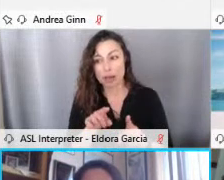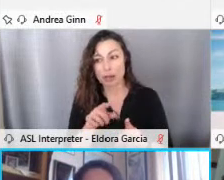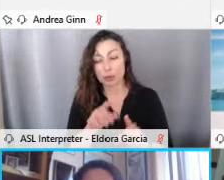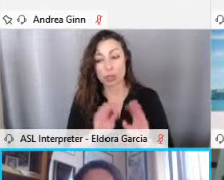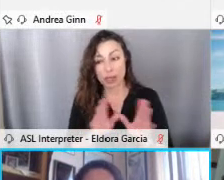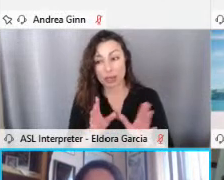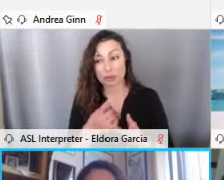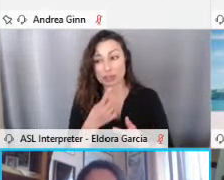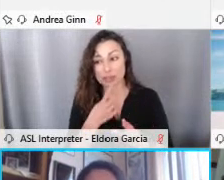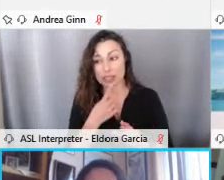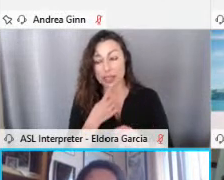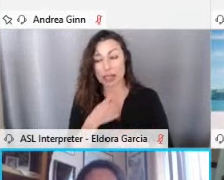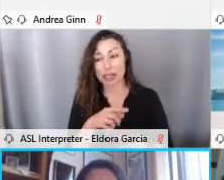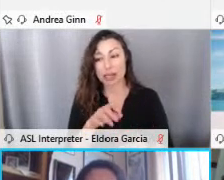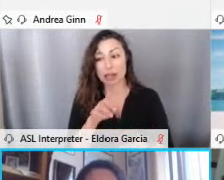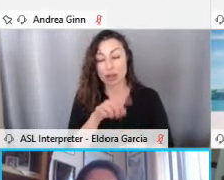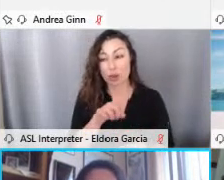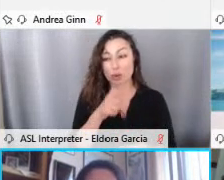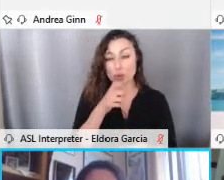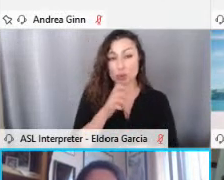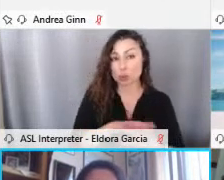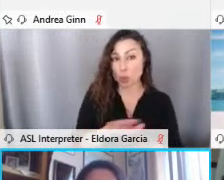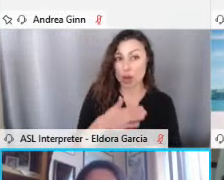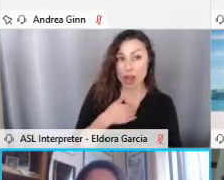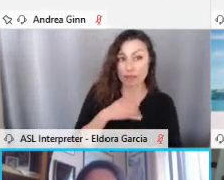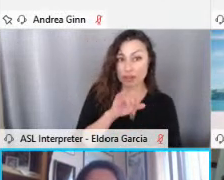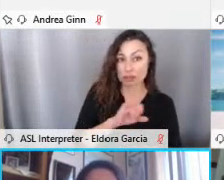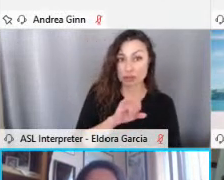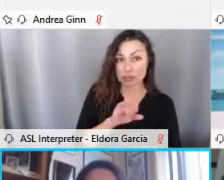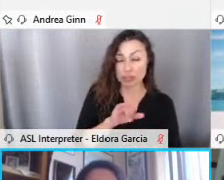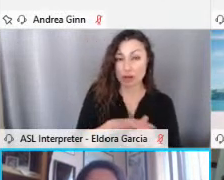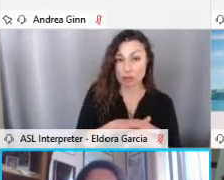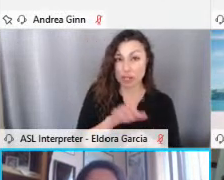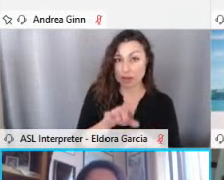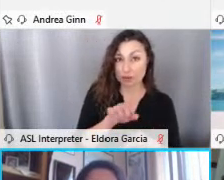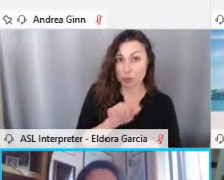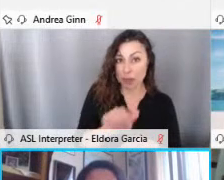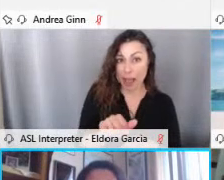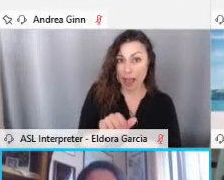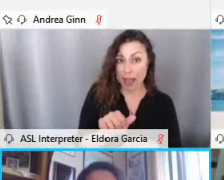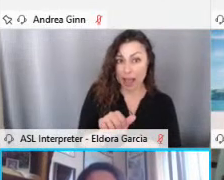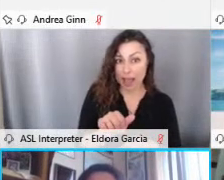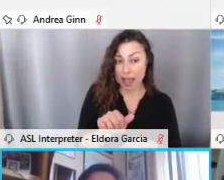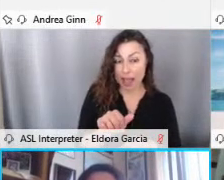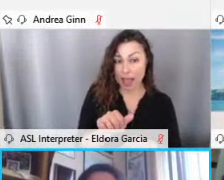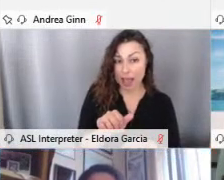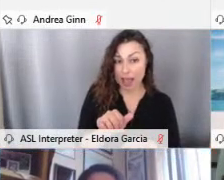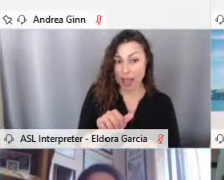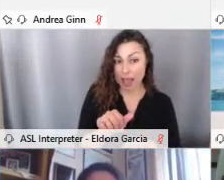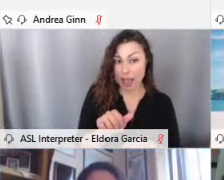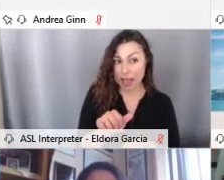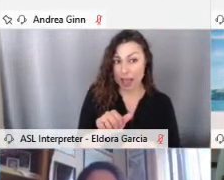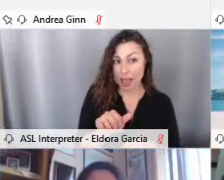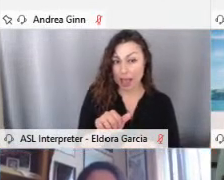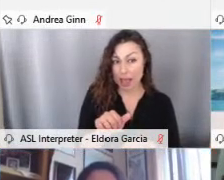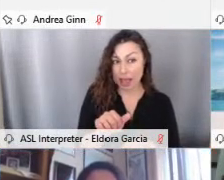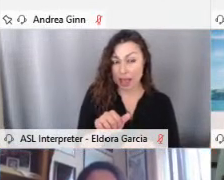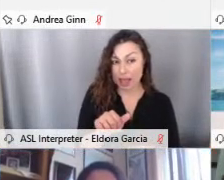that those who don't have insurance coverage have to pay? No,